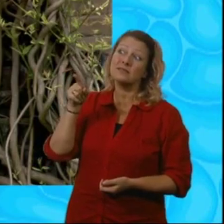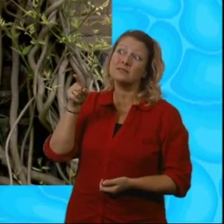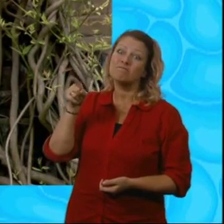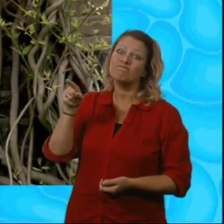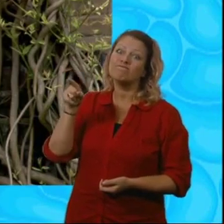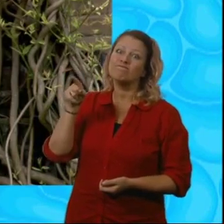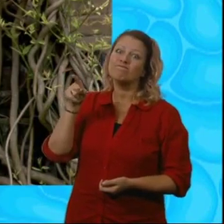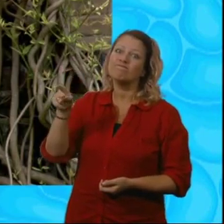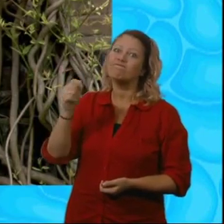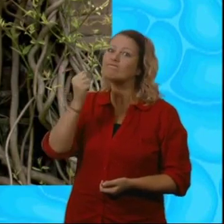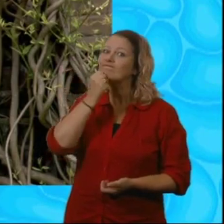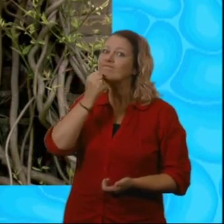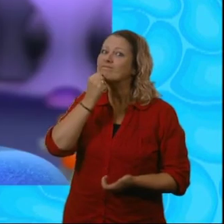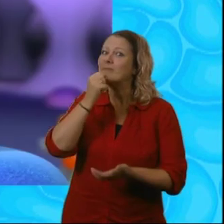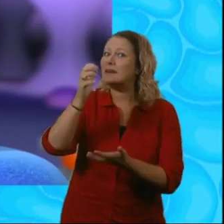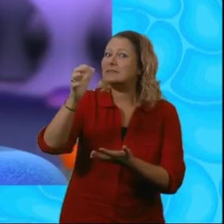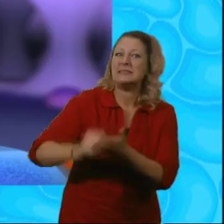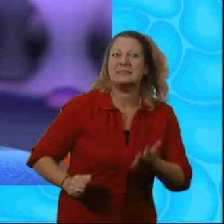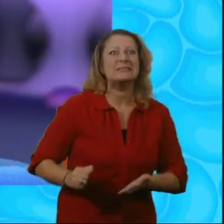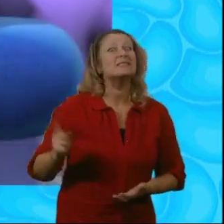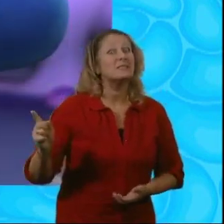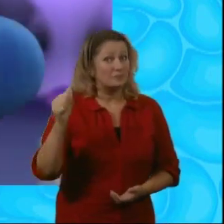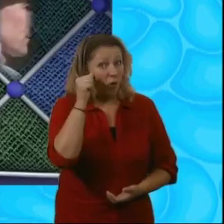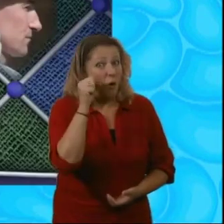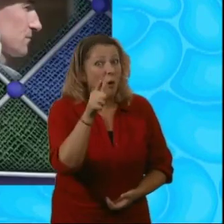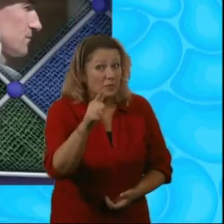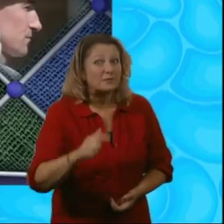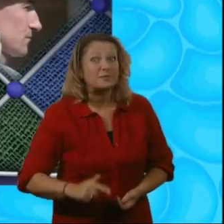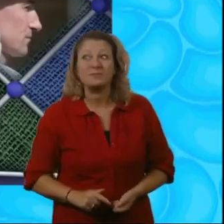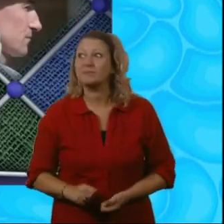The number taker. We know all about him.